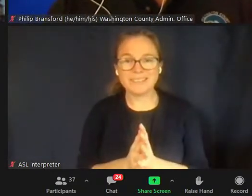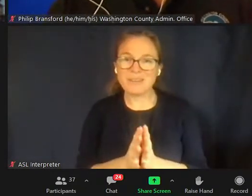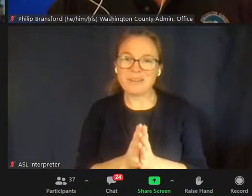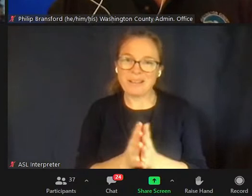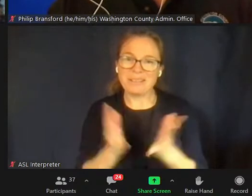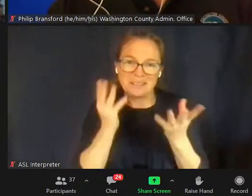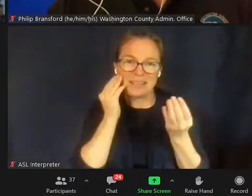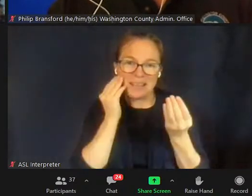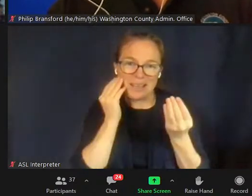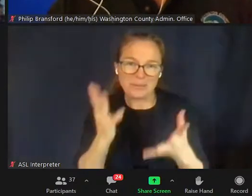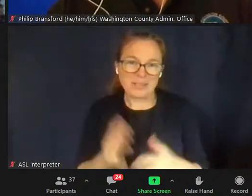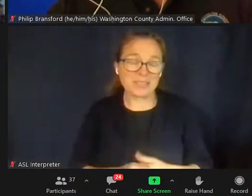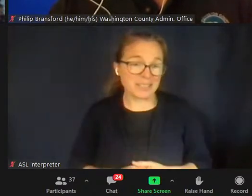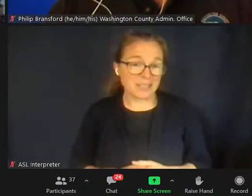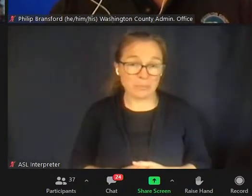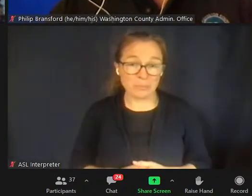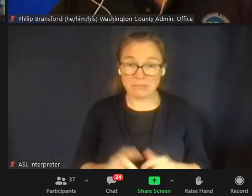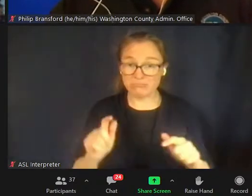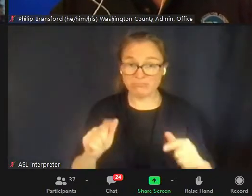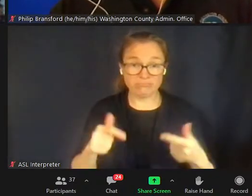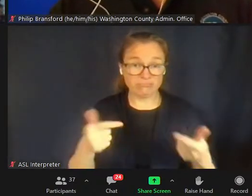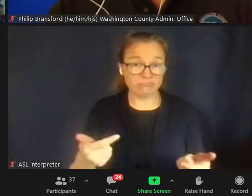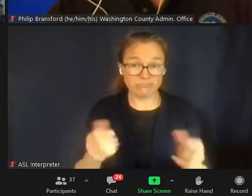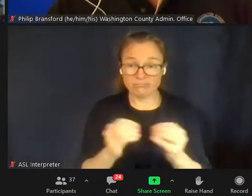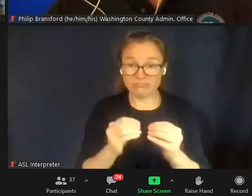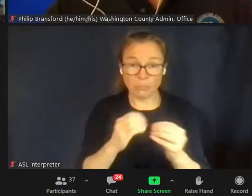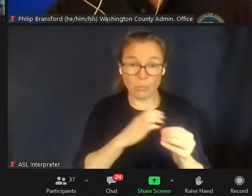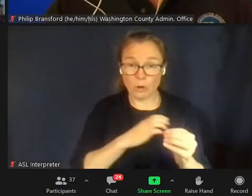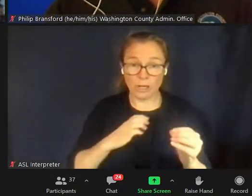also like to turn it over to my fellow colleagues